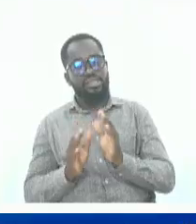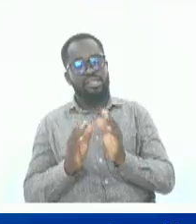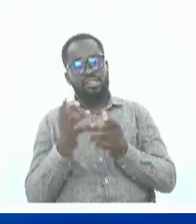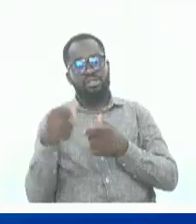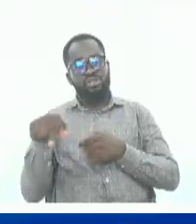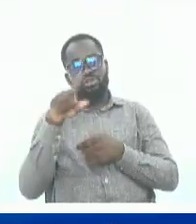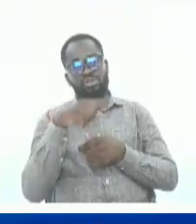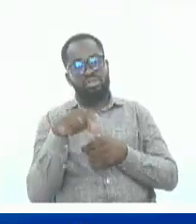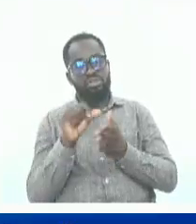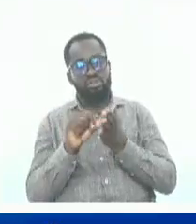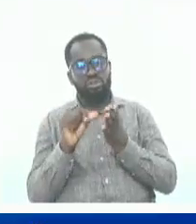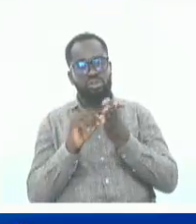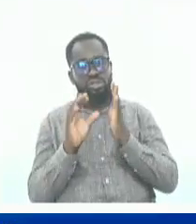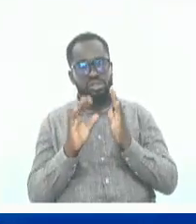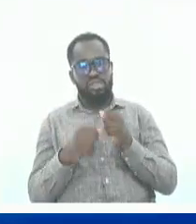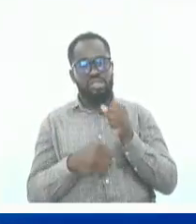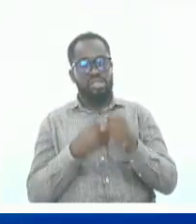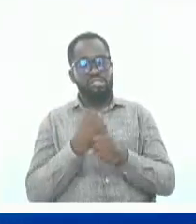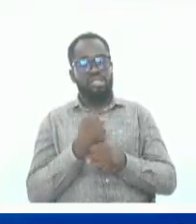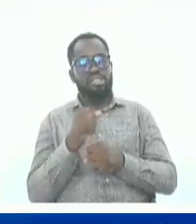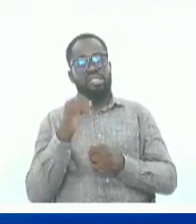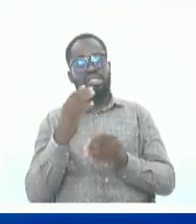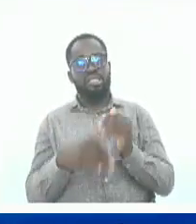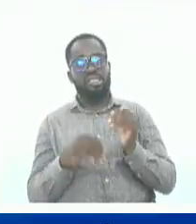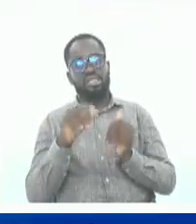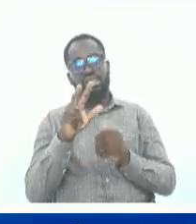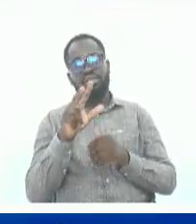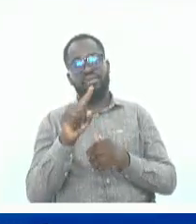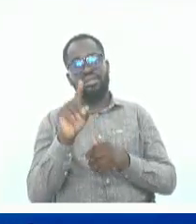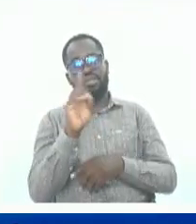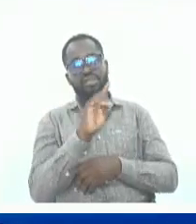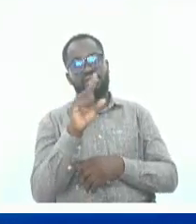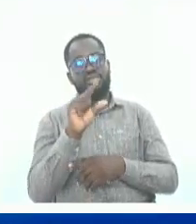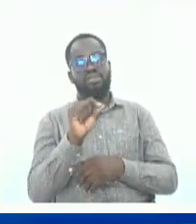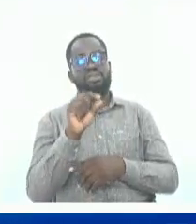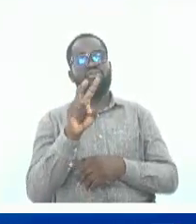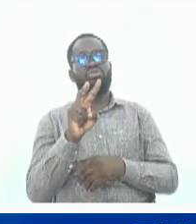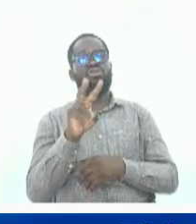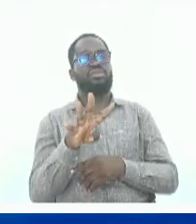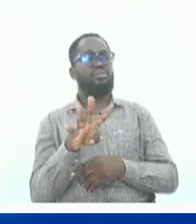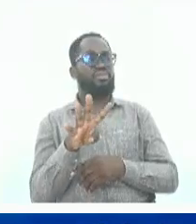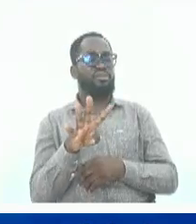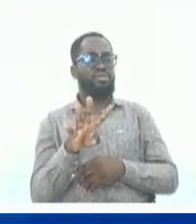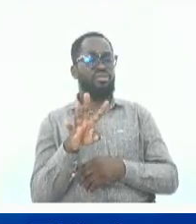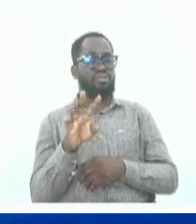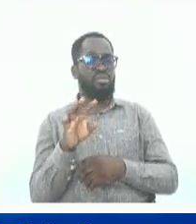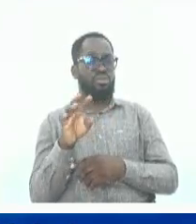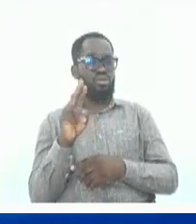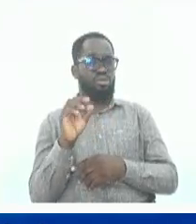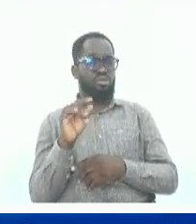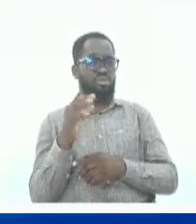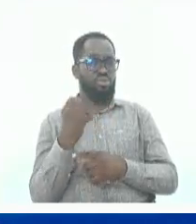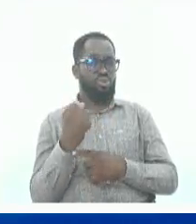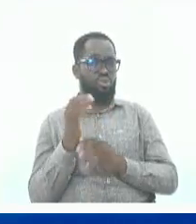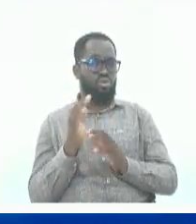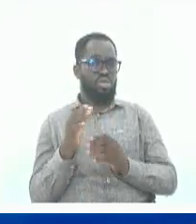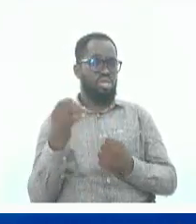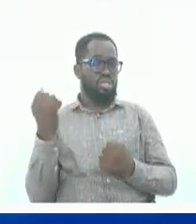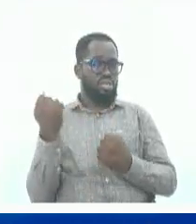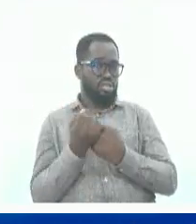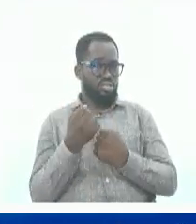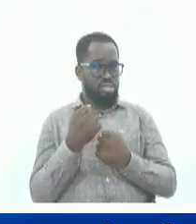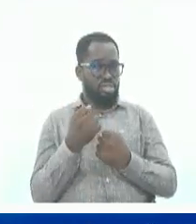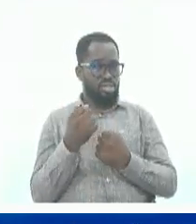and auditors for the year ended 31st December 2024. Could the unit holder please second the